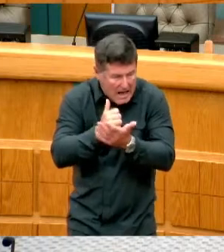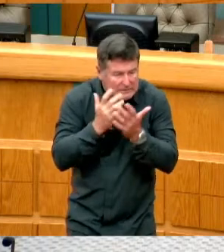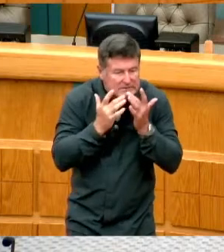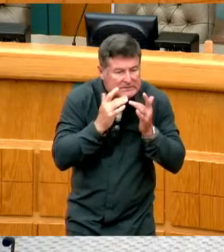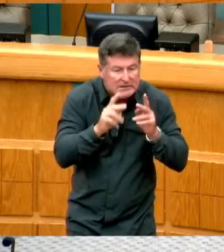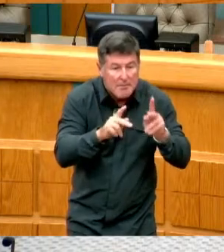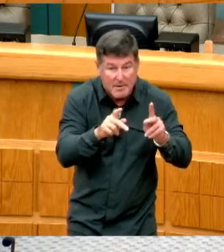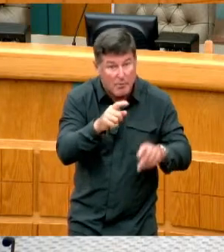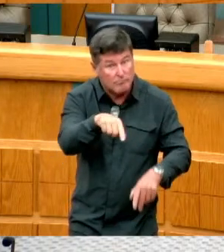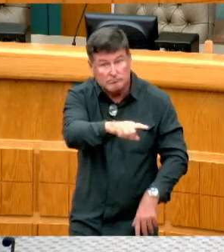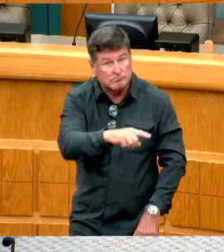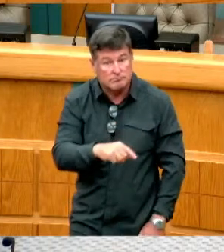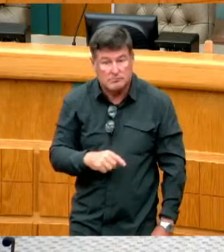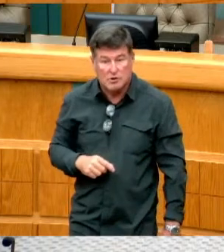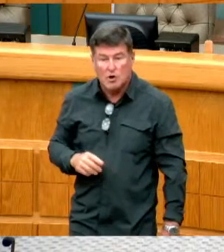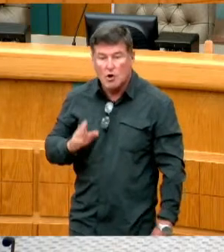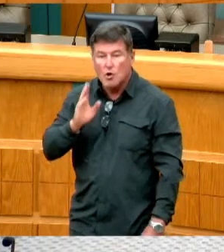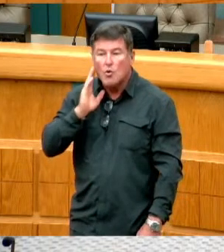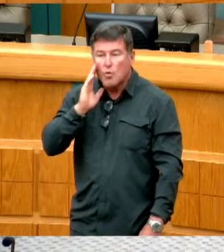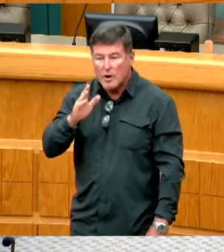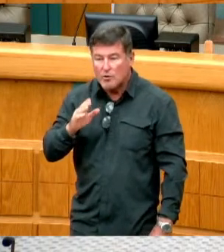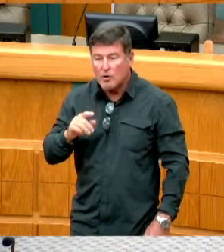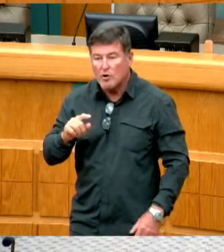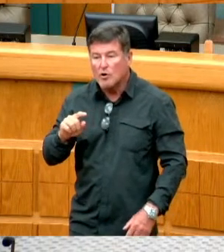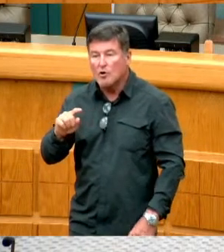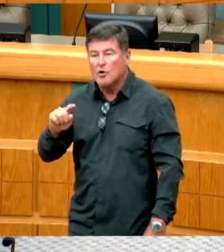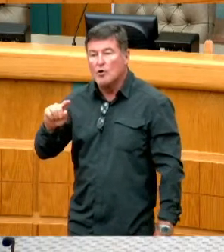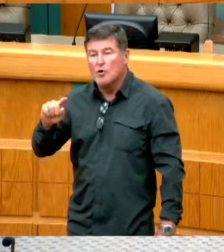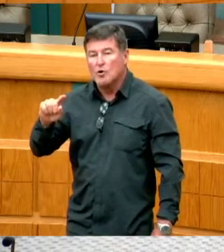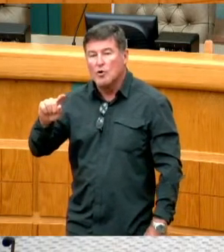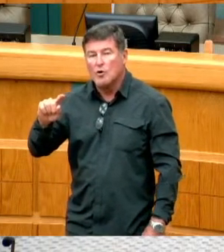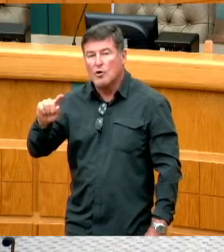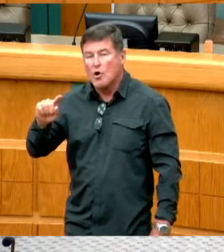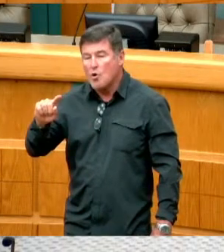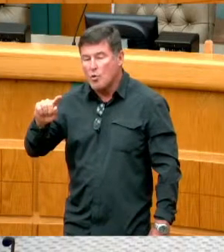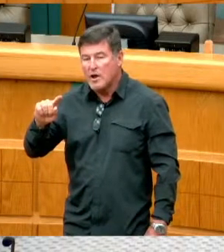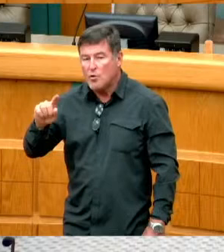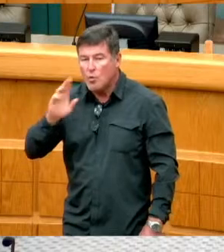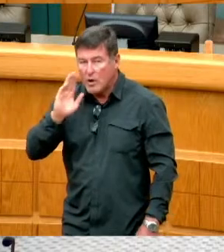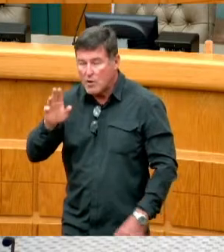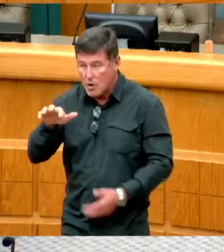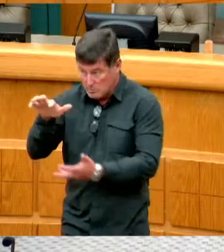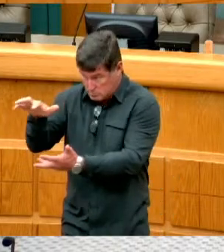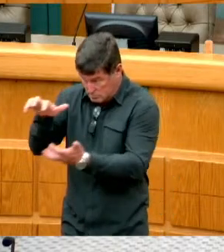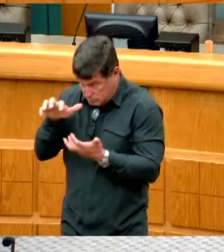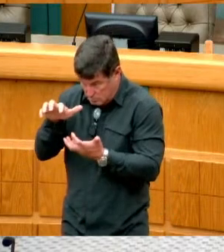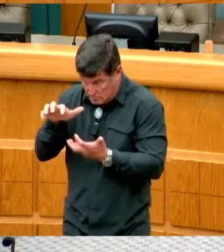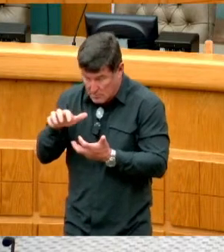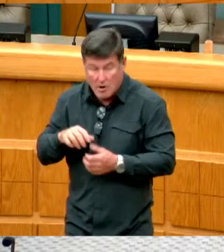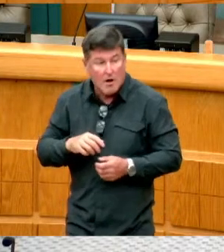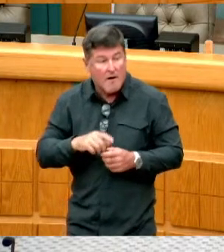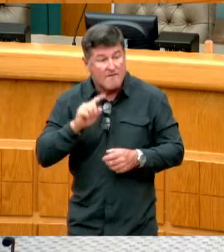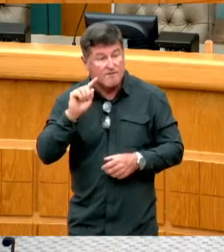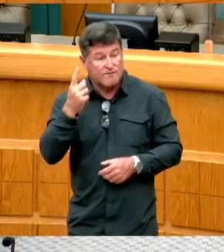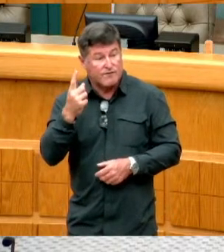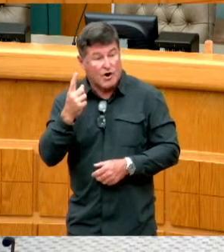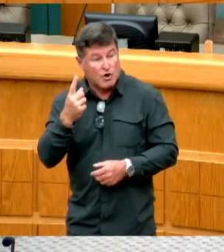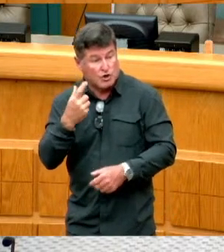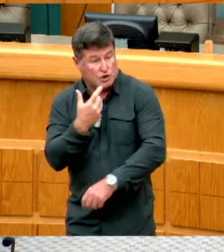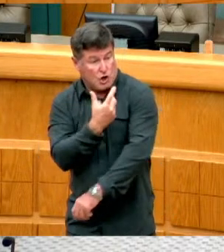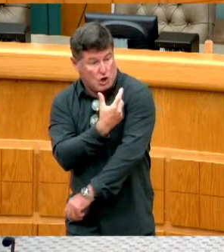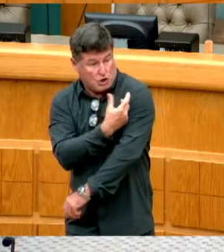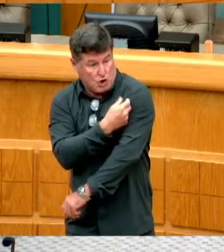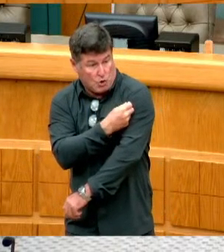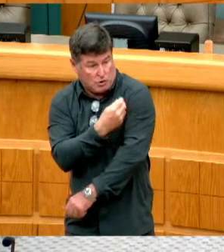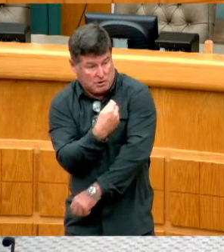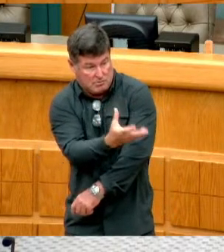we're not going to divert second doses so we can get more people first doses on the hope that supply will increase, because it will not